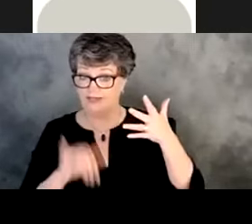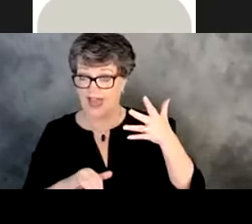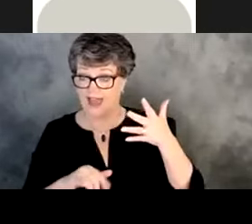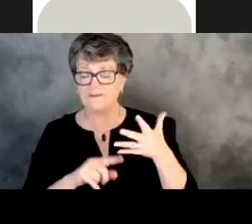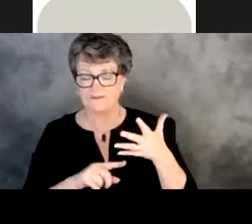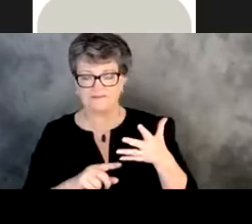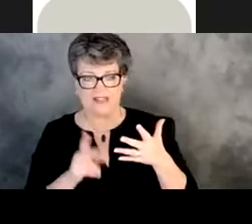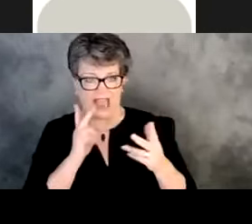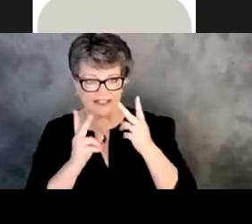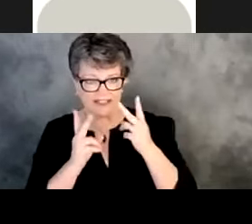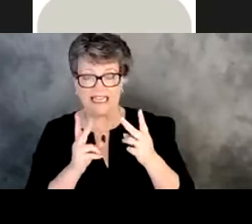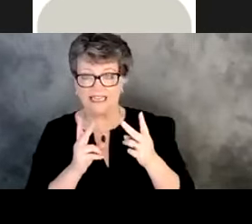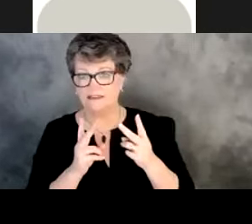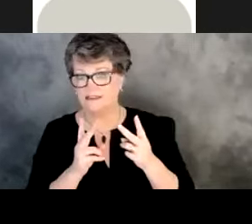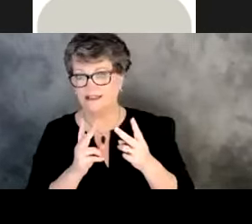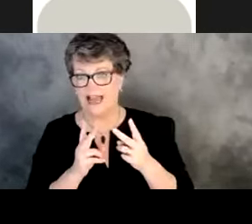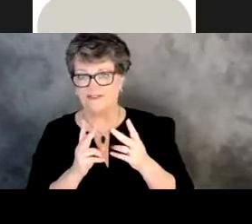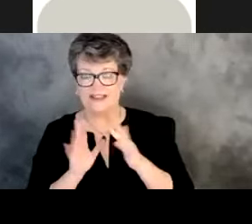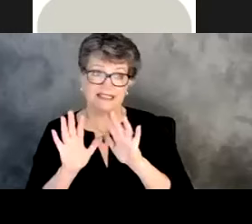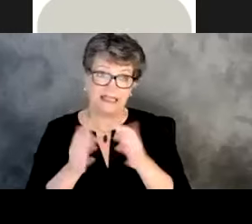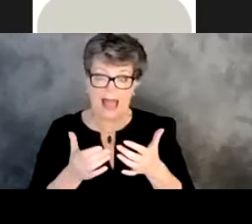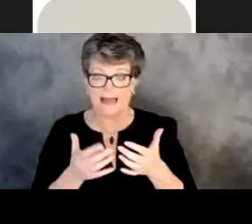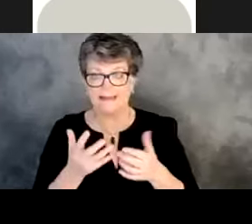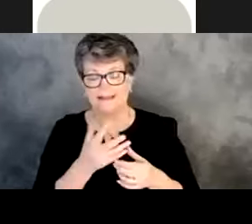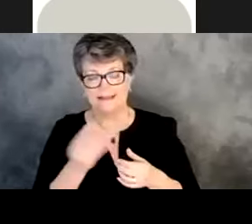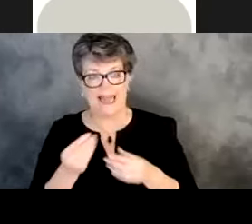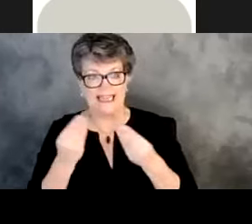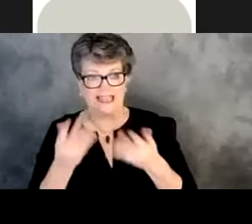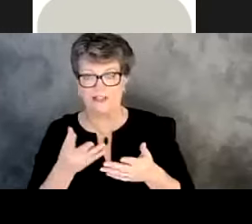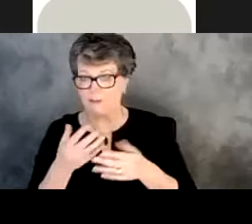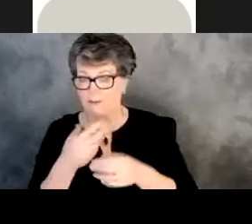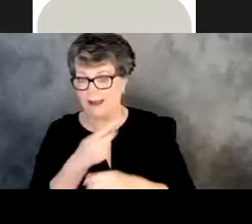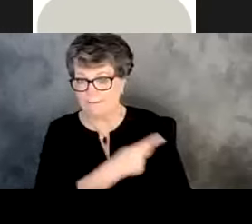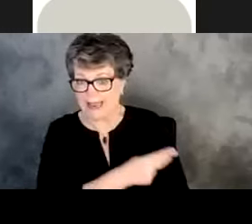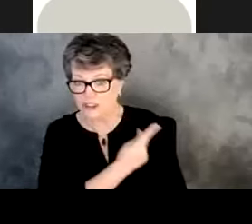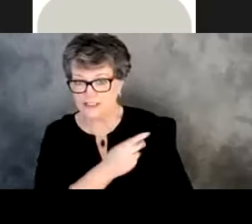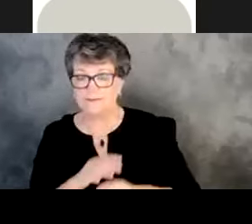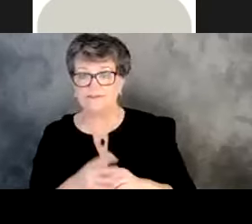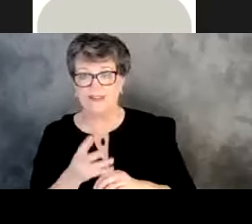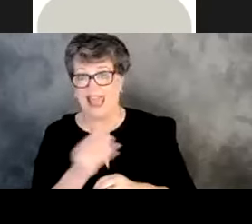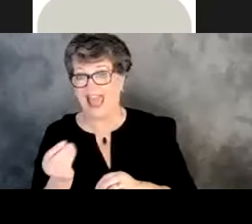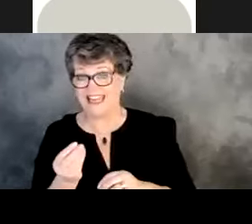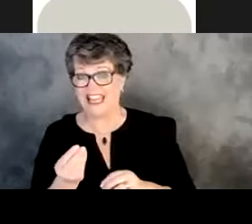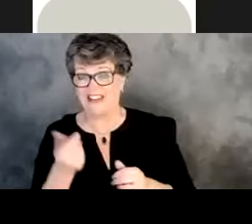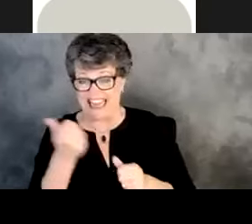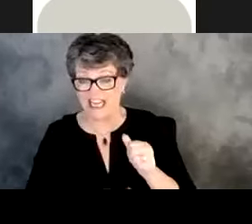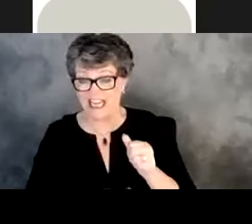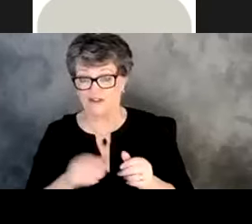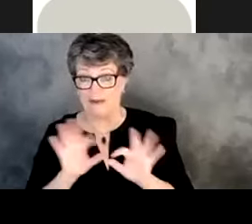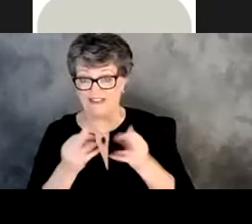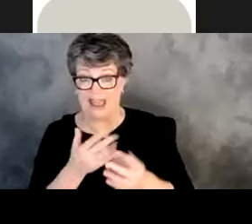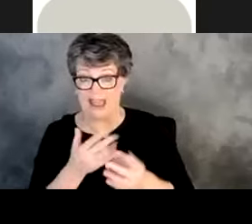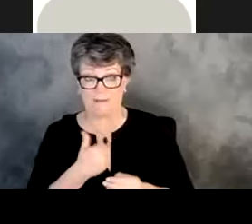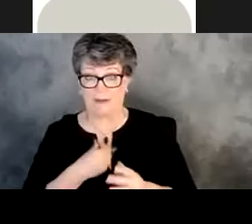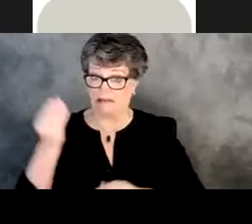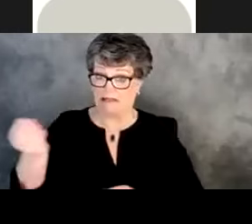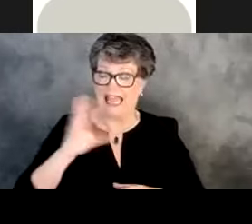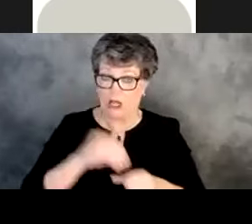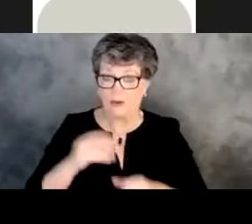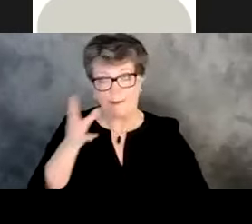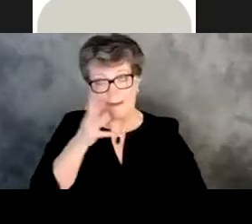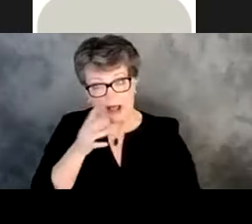seen, I give this class and I've given this to my patient, and I've given every single one of my family members this, including my